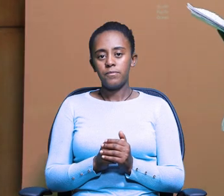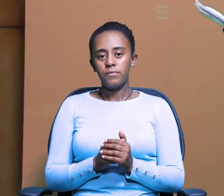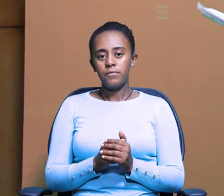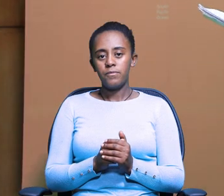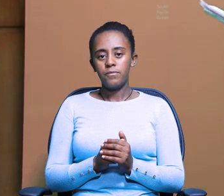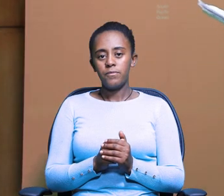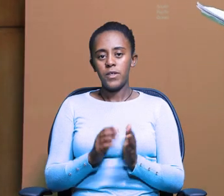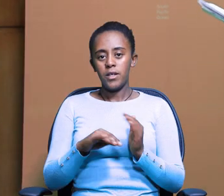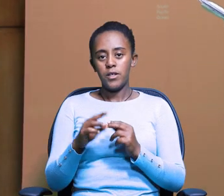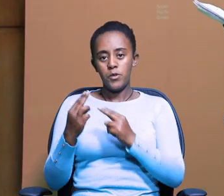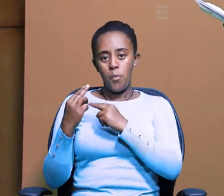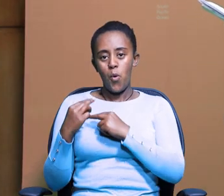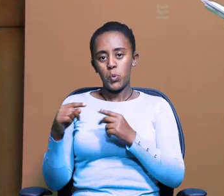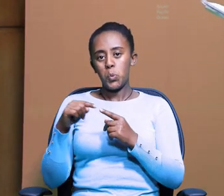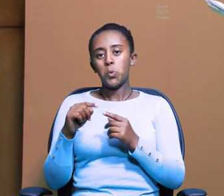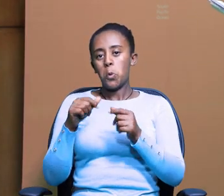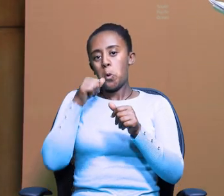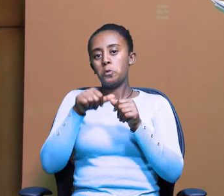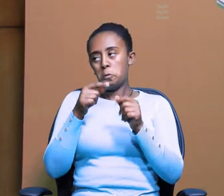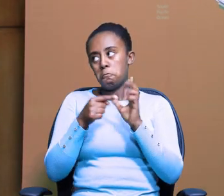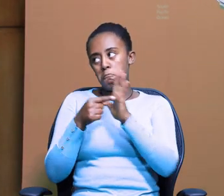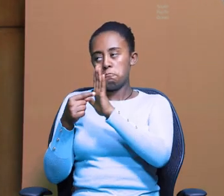in response to